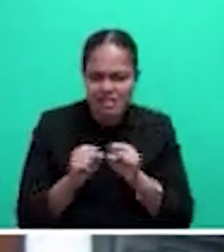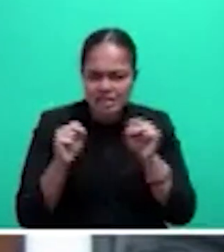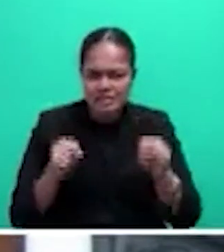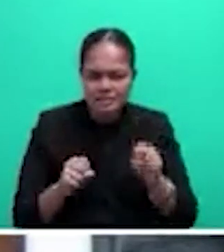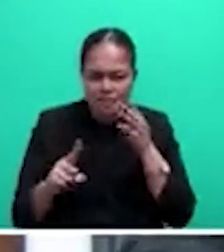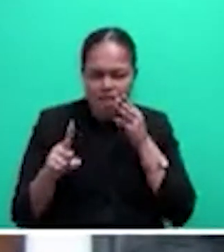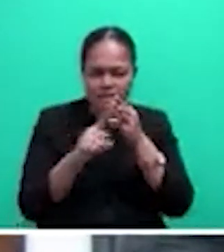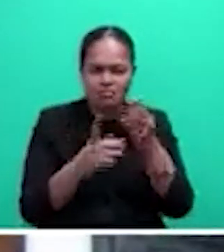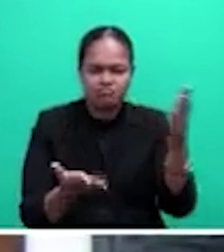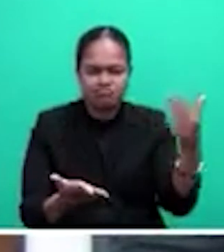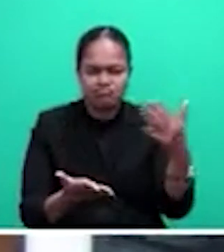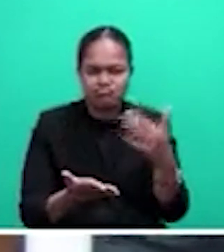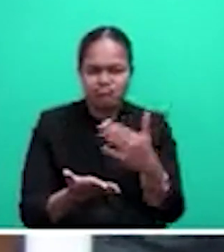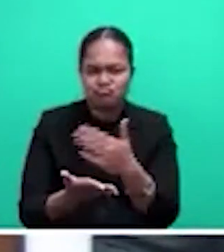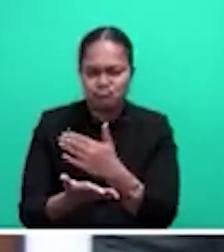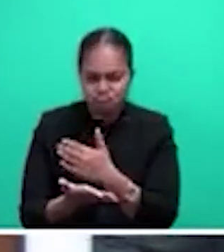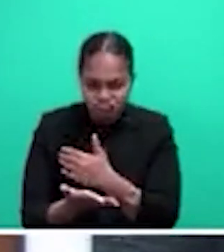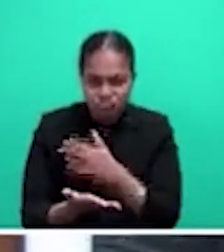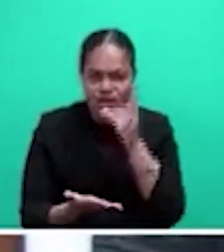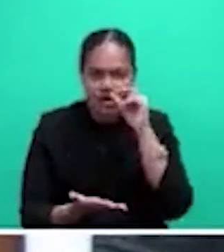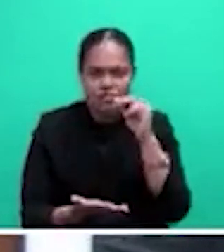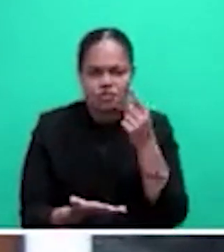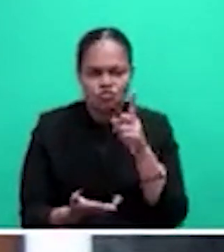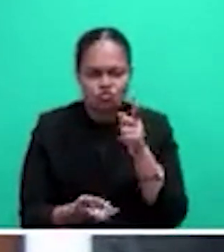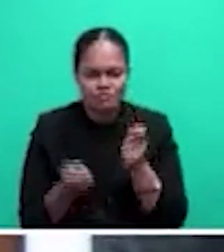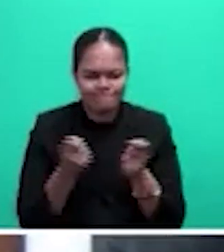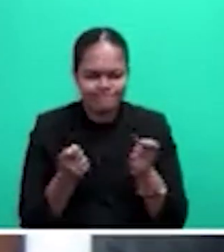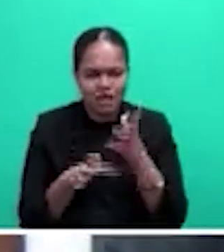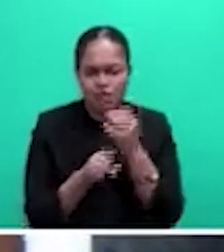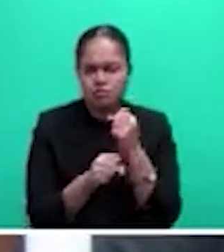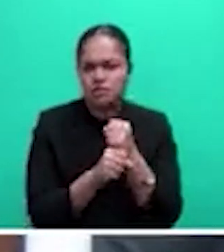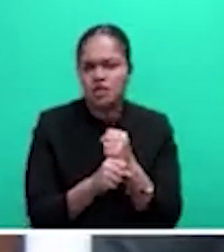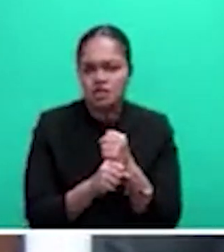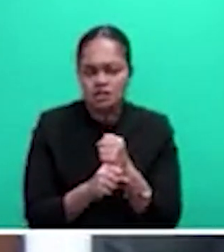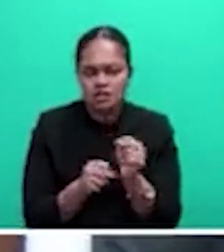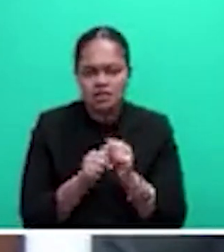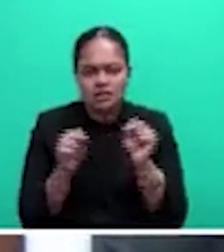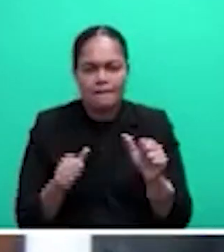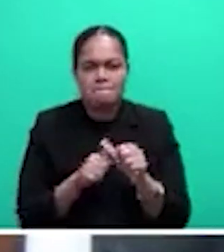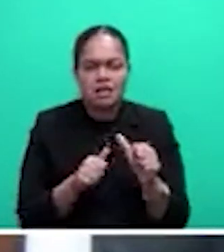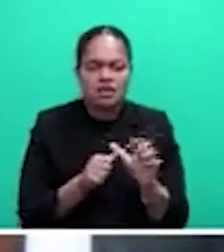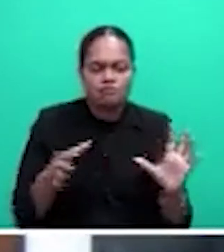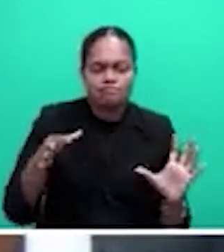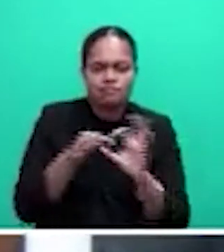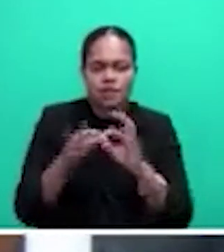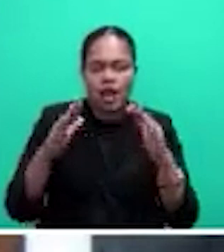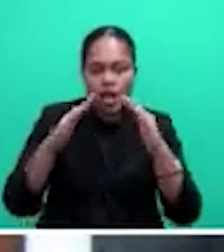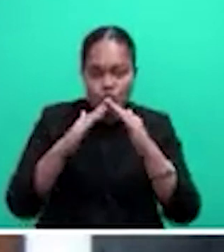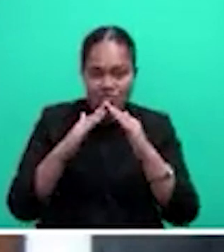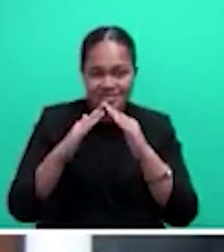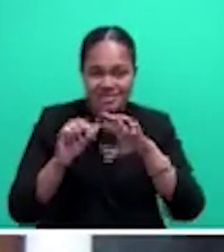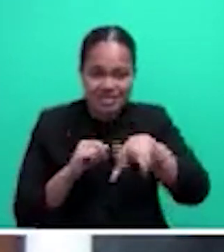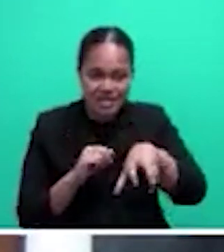to collect, manage, and maintain comprehensive, up-to-date data related to the housing sector,